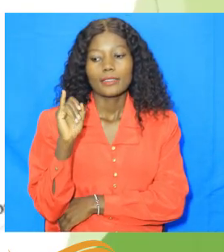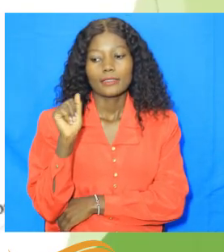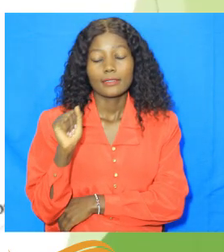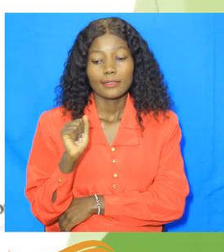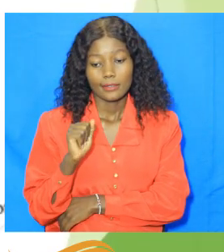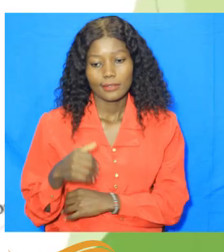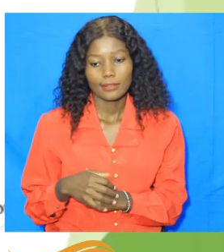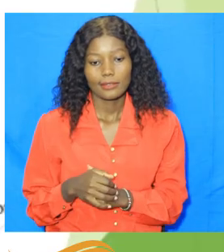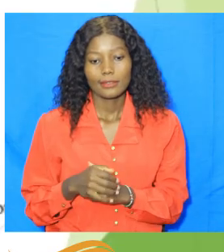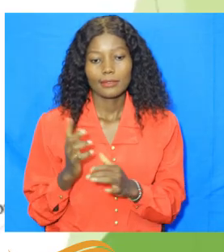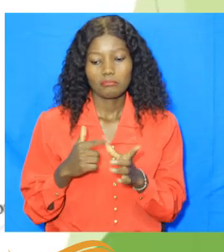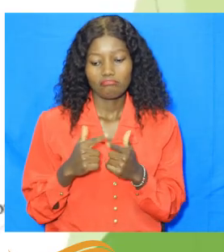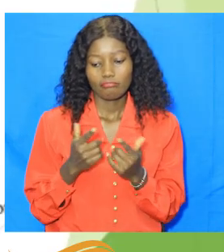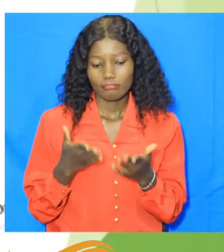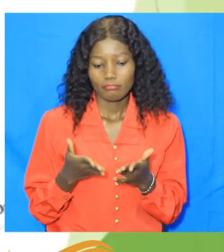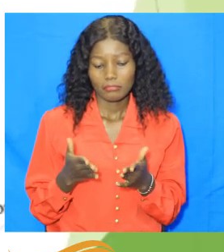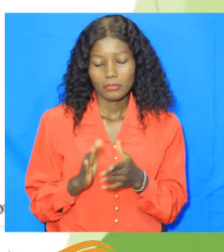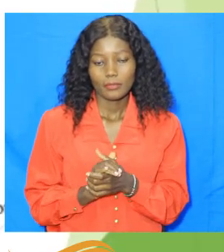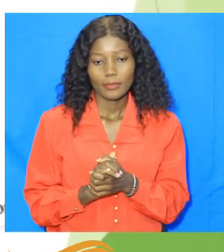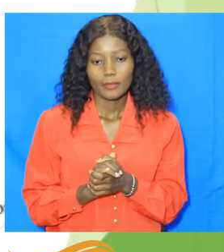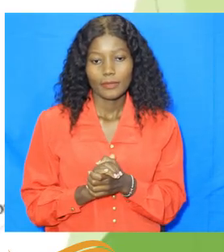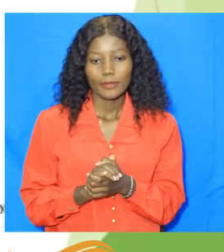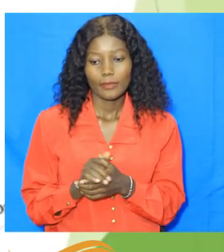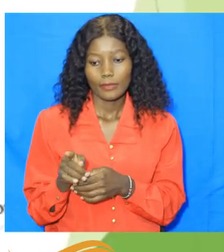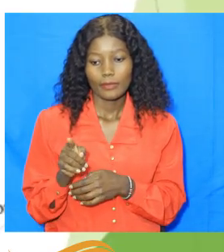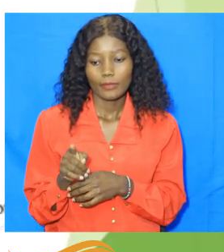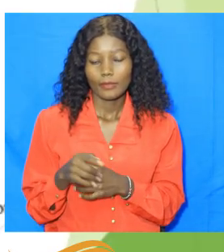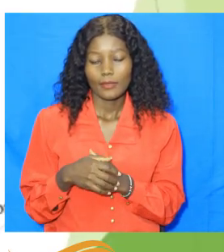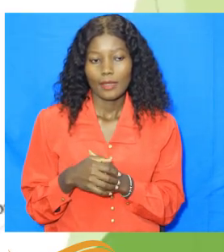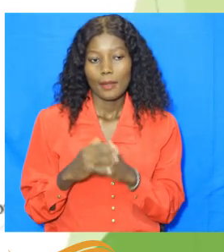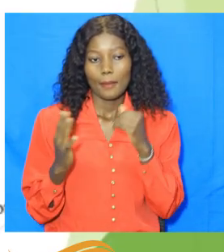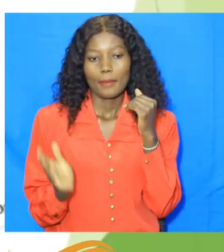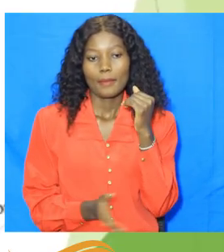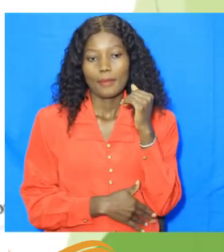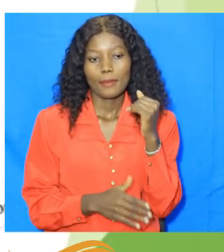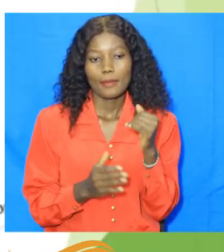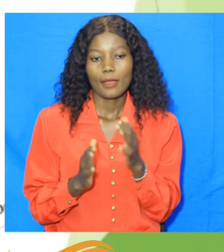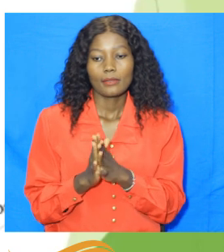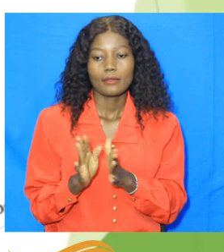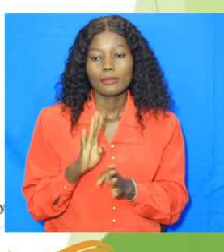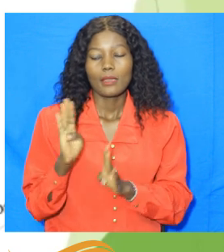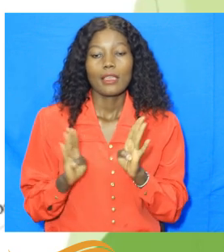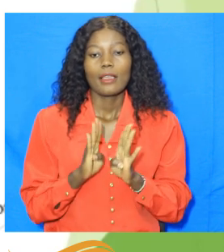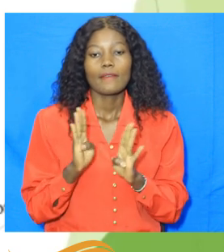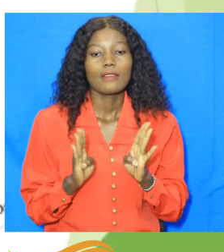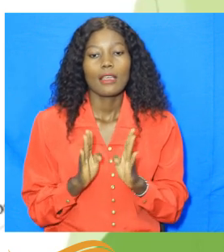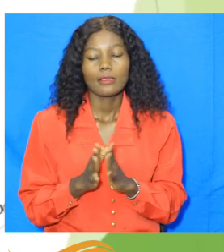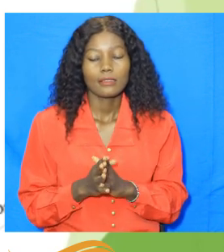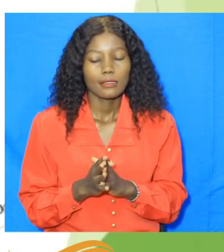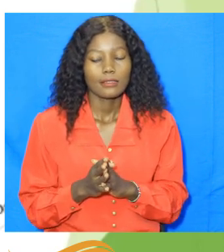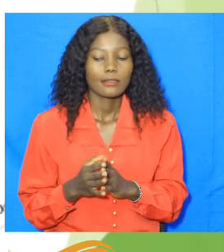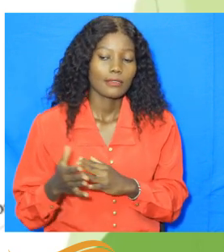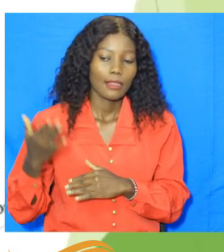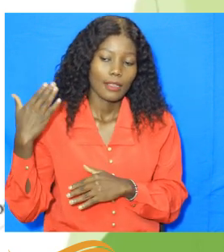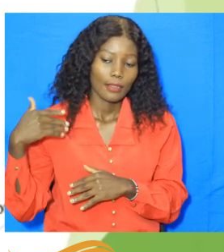and these penalties they are prohibited behavior. In the